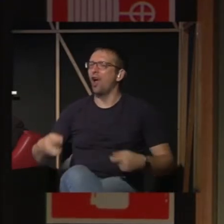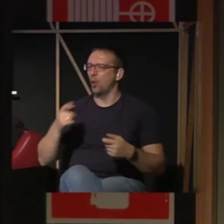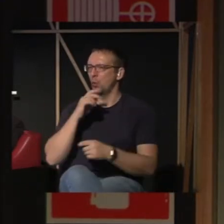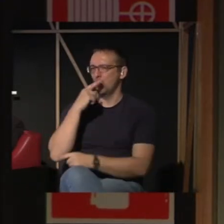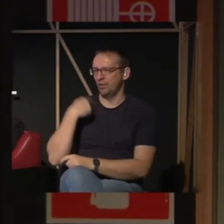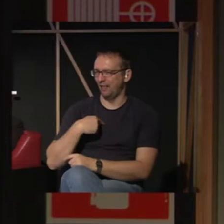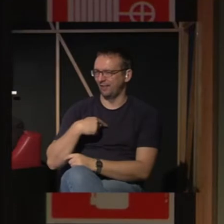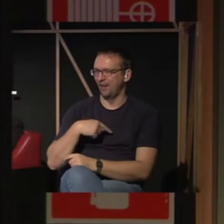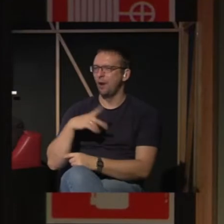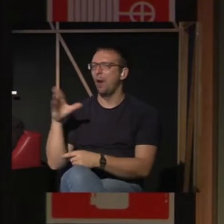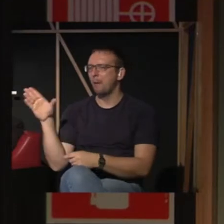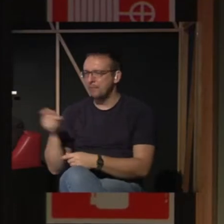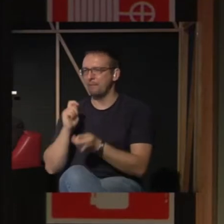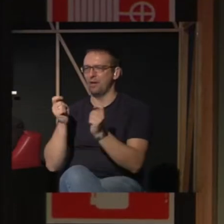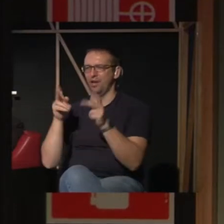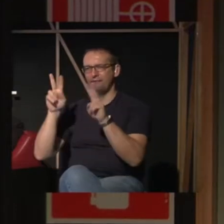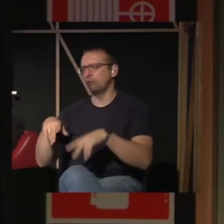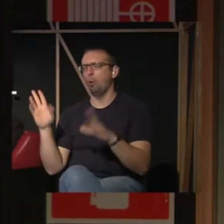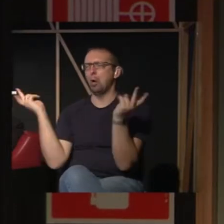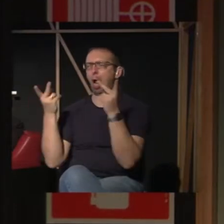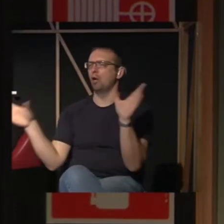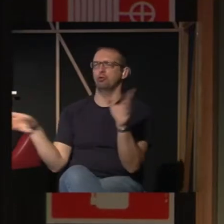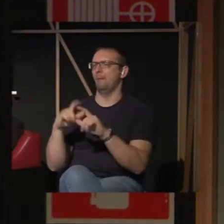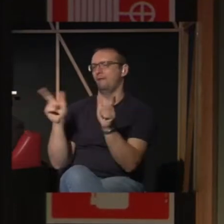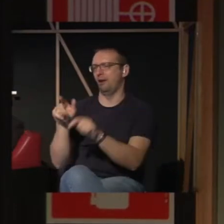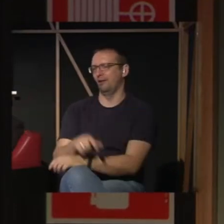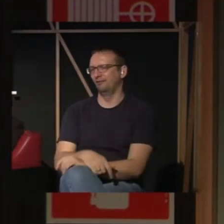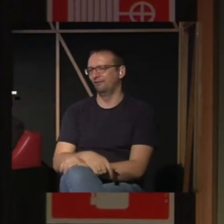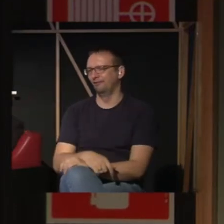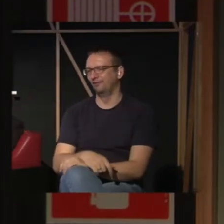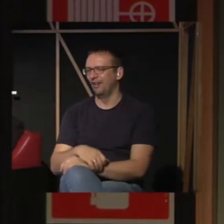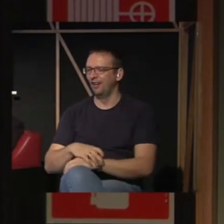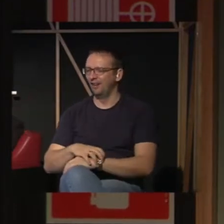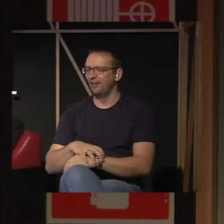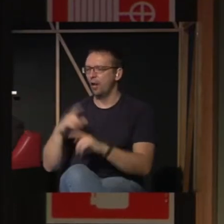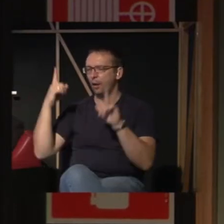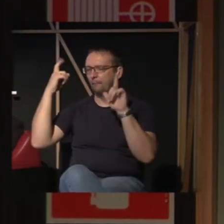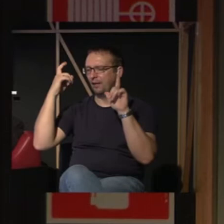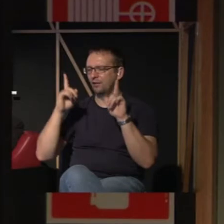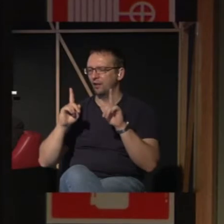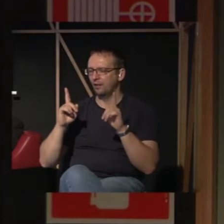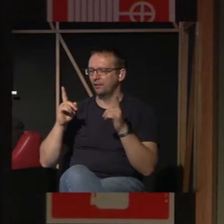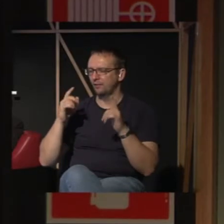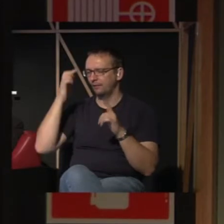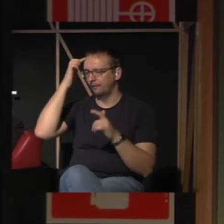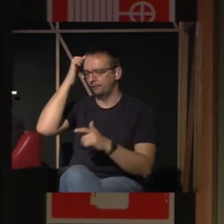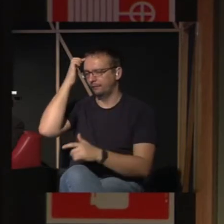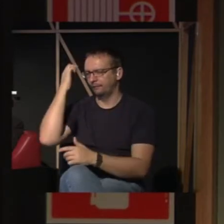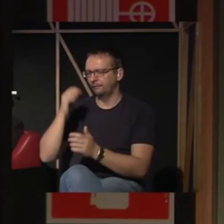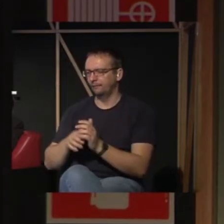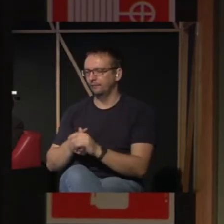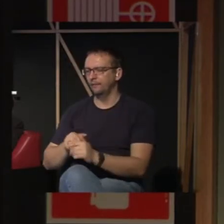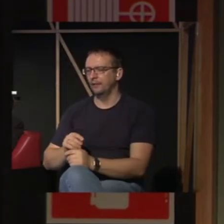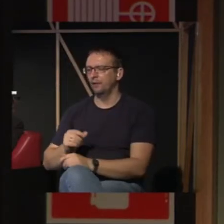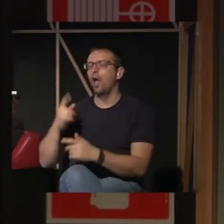have here on the next slide a picture of a fan, also a wheelchair user, Russian, who